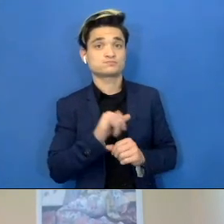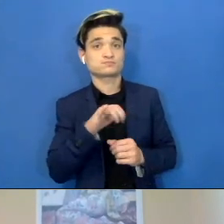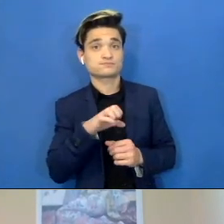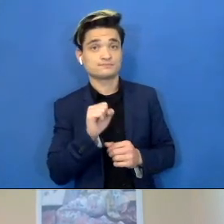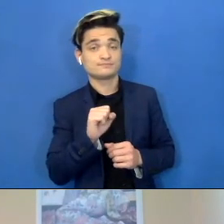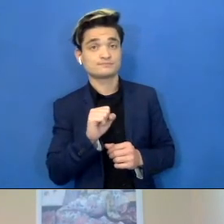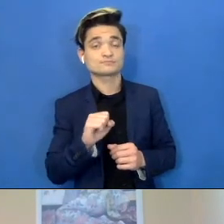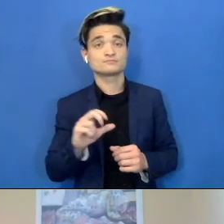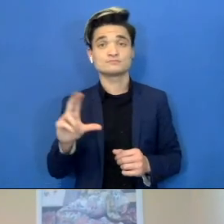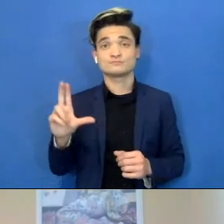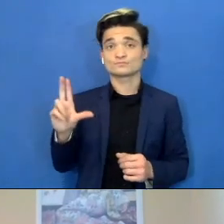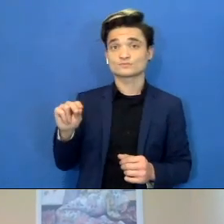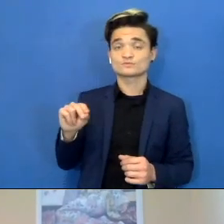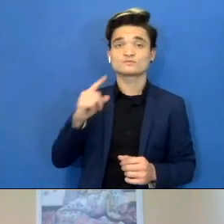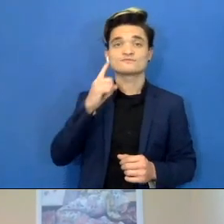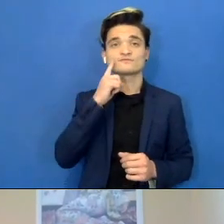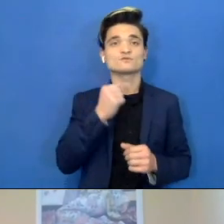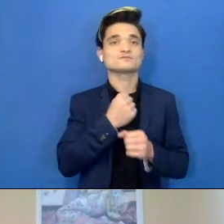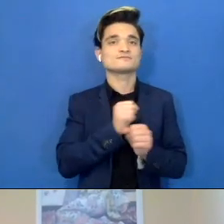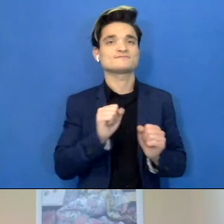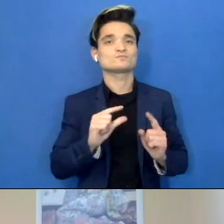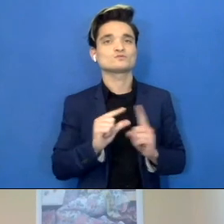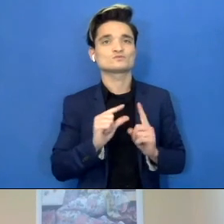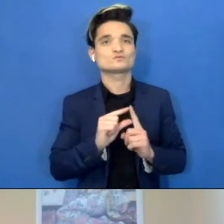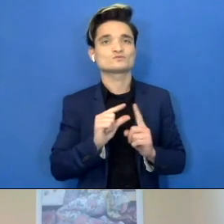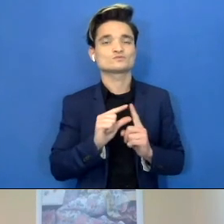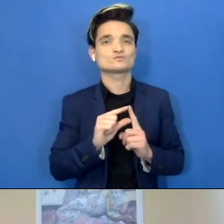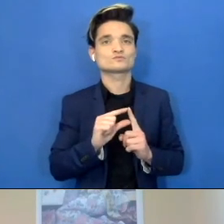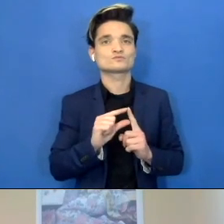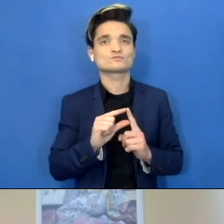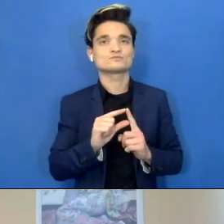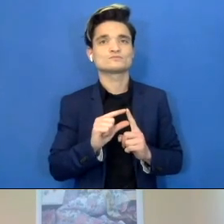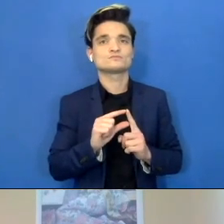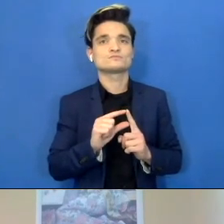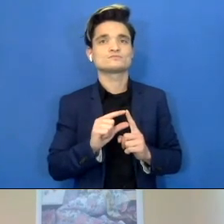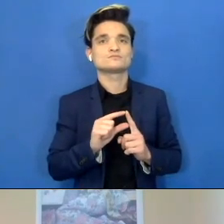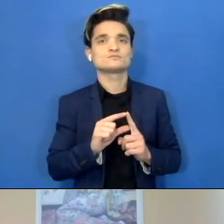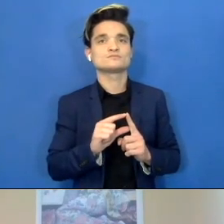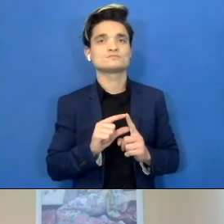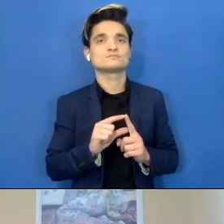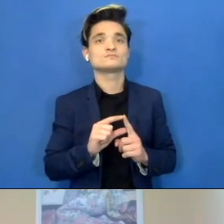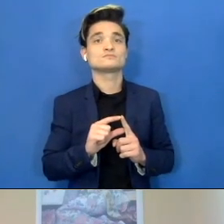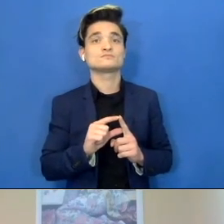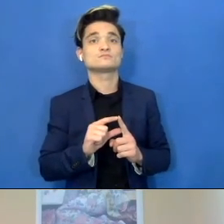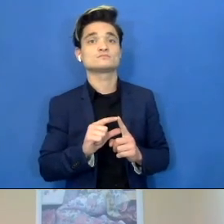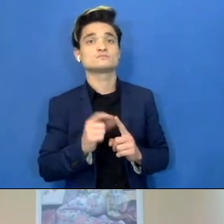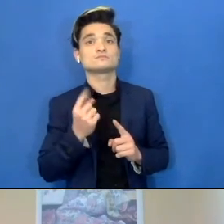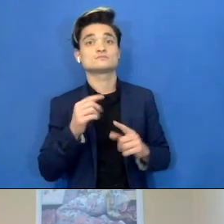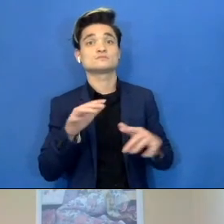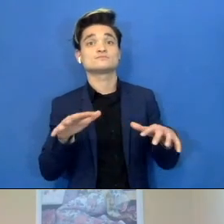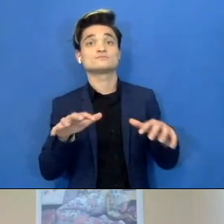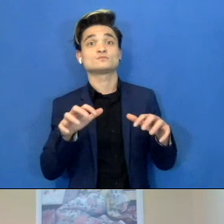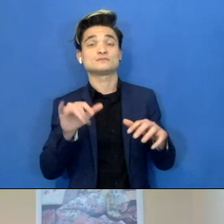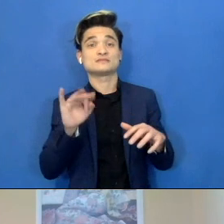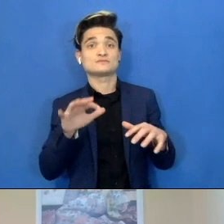or freeze. Freeze could freeze up your throat. Freeze could freeze you completely. And if you're in a freeze position, you